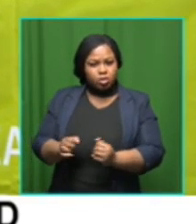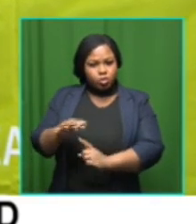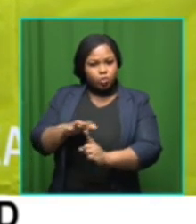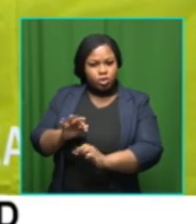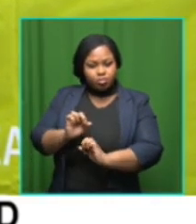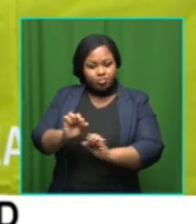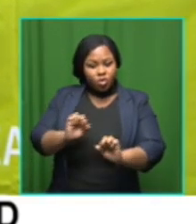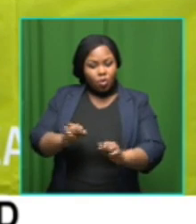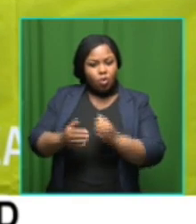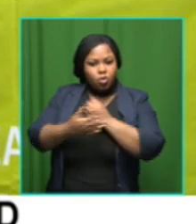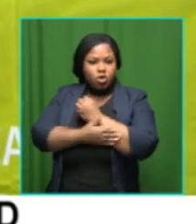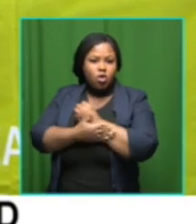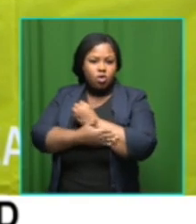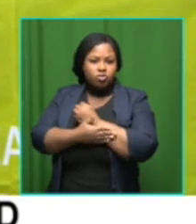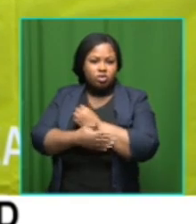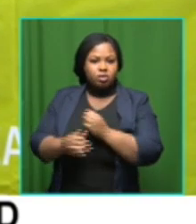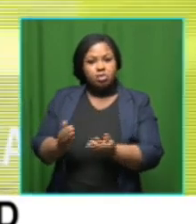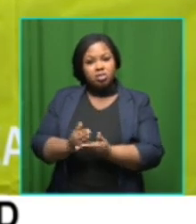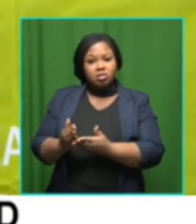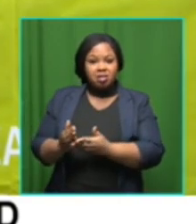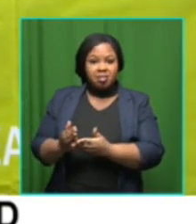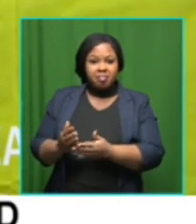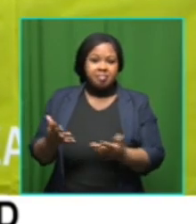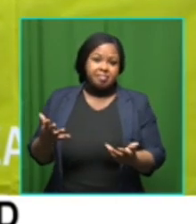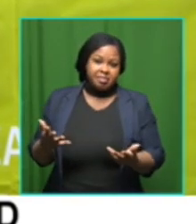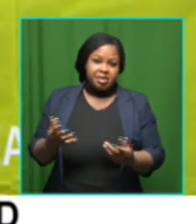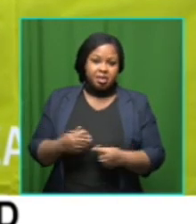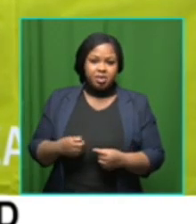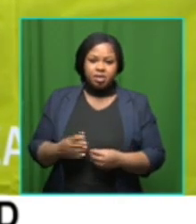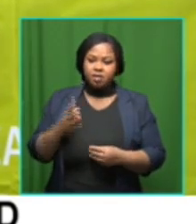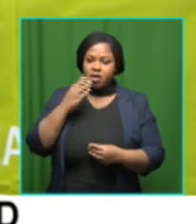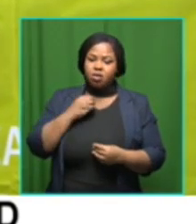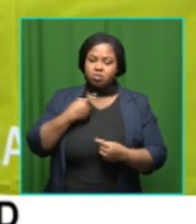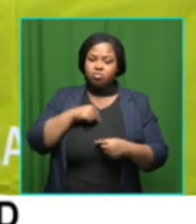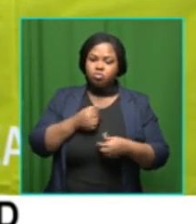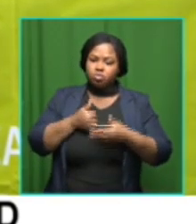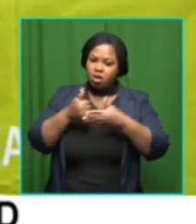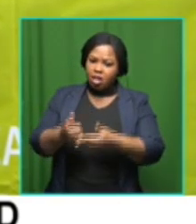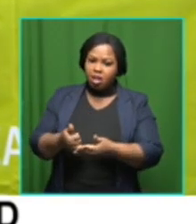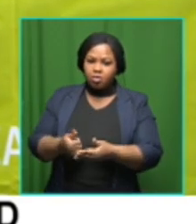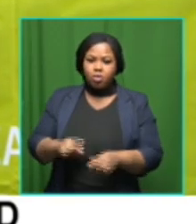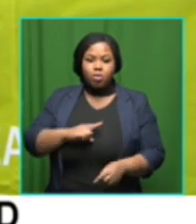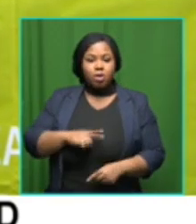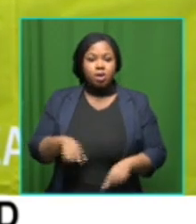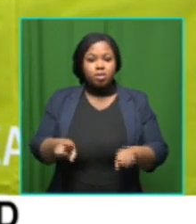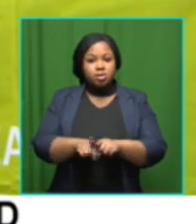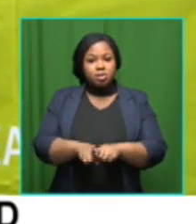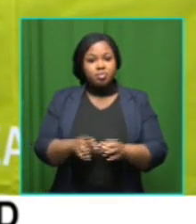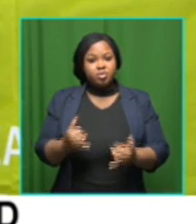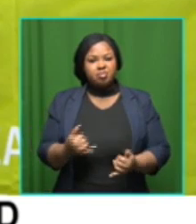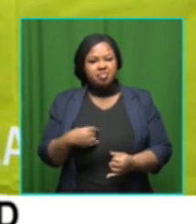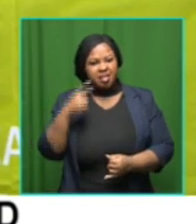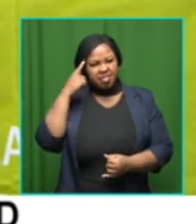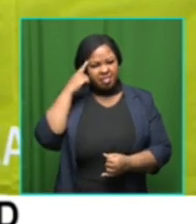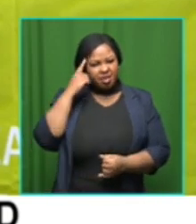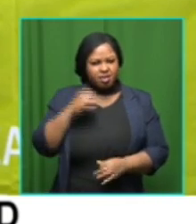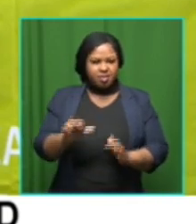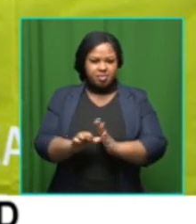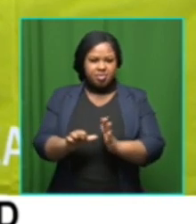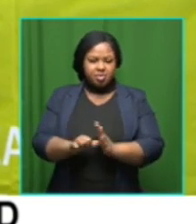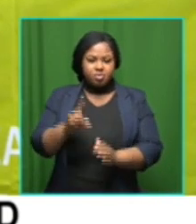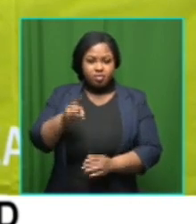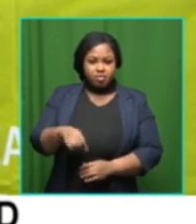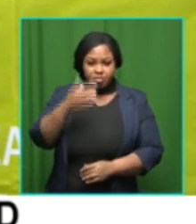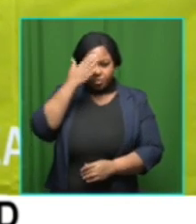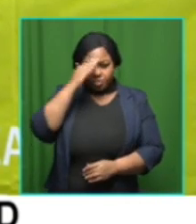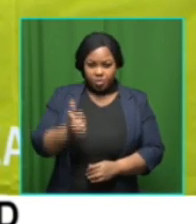countries. Sometimes there will be those that might be asking for assistance. As we speak here today, I think what's important is to know